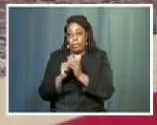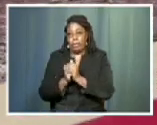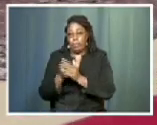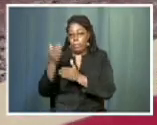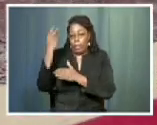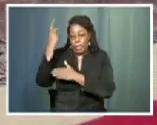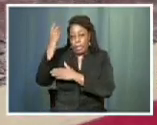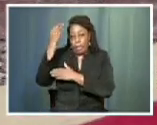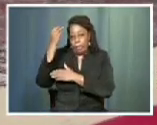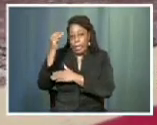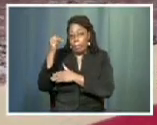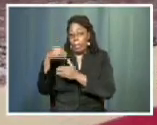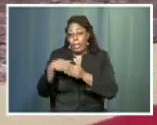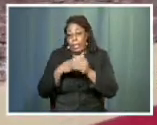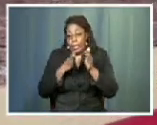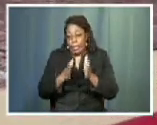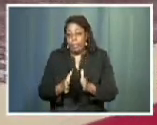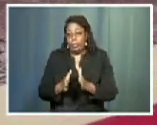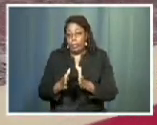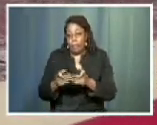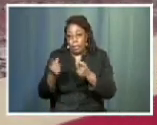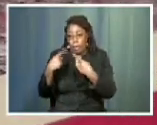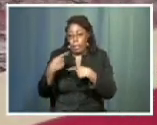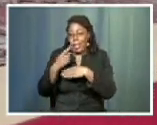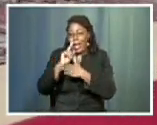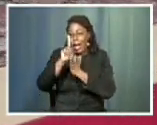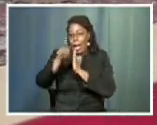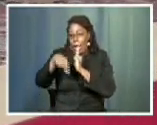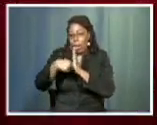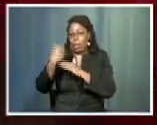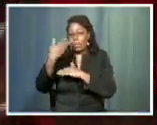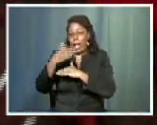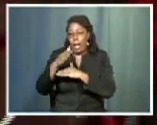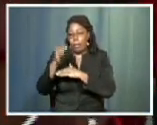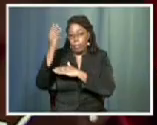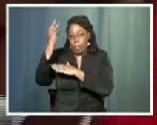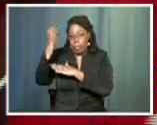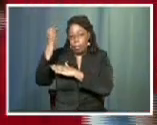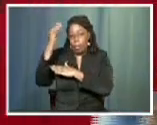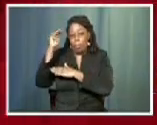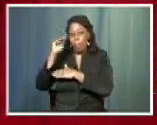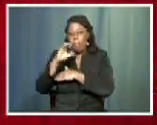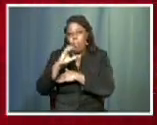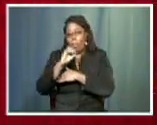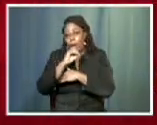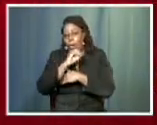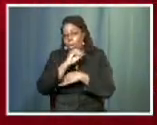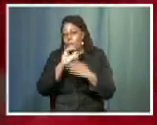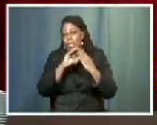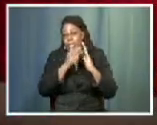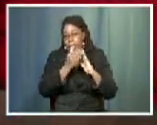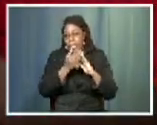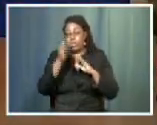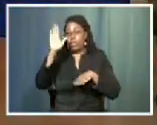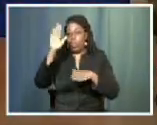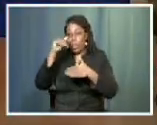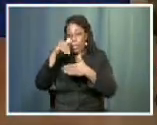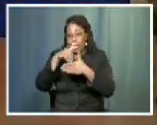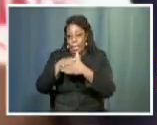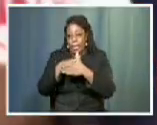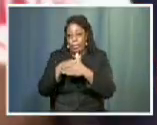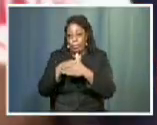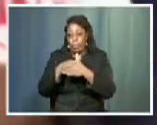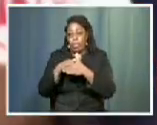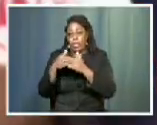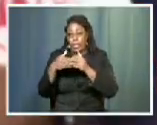The former FNM leader's commendations coming just hours after the Member of Parliament from Arco City, Michael Pintard, was sworn in as the new leader of the